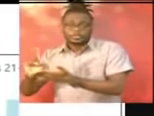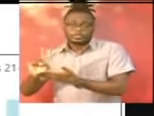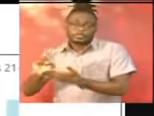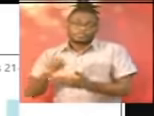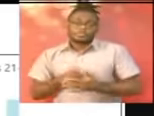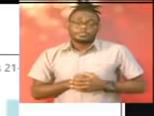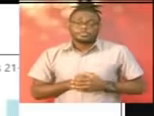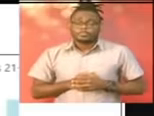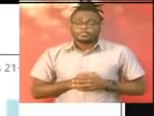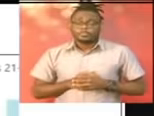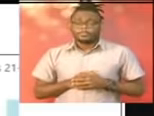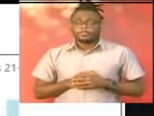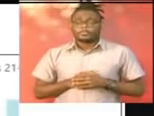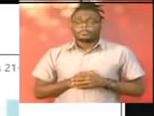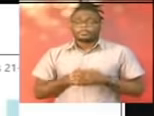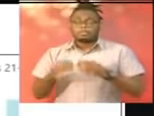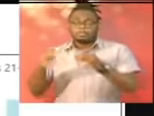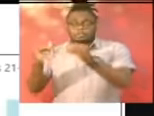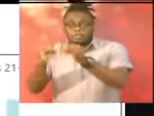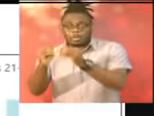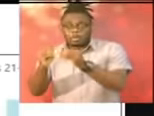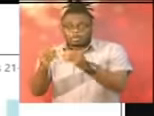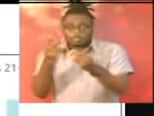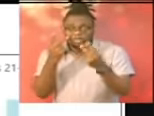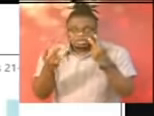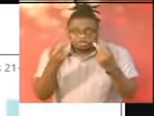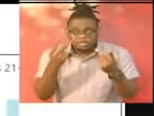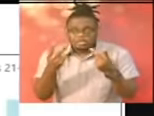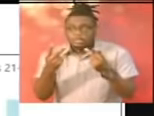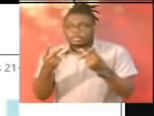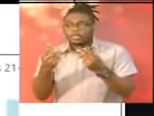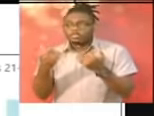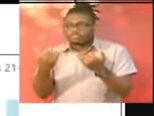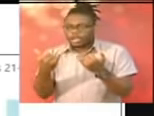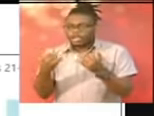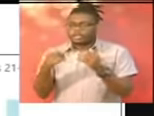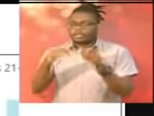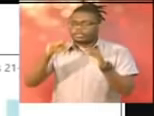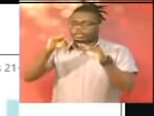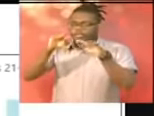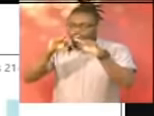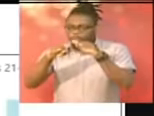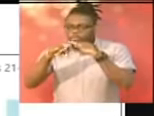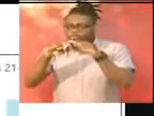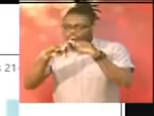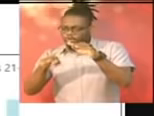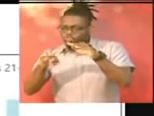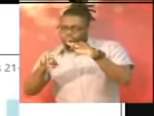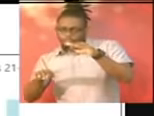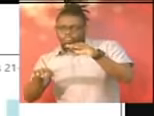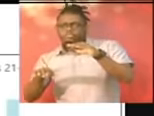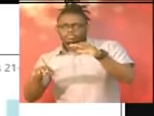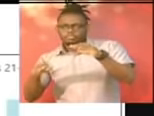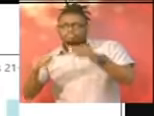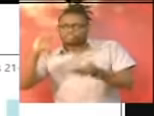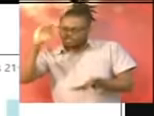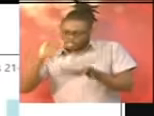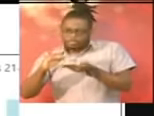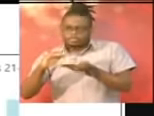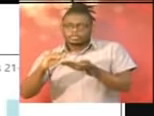counties, that downward trend from epidemiological week 21 to 23, with the exception of County